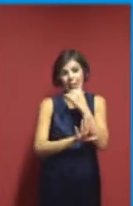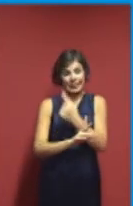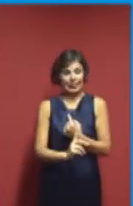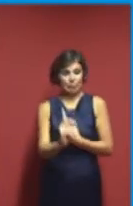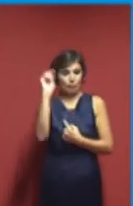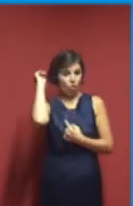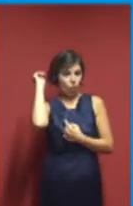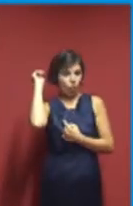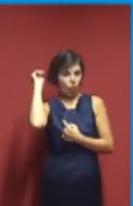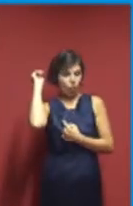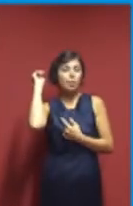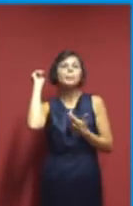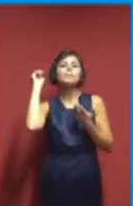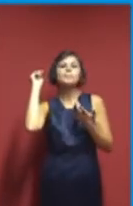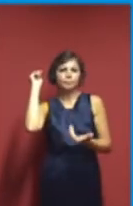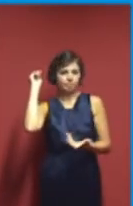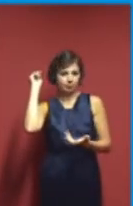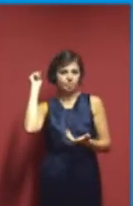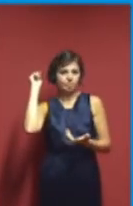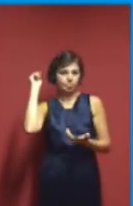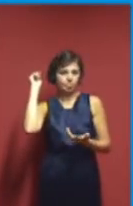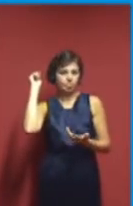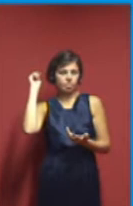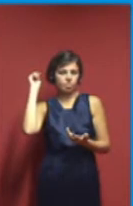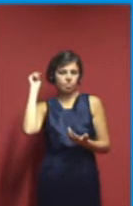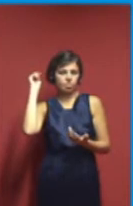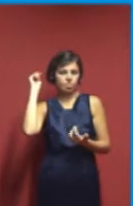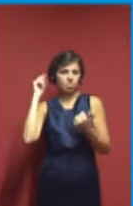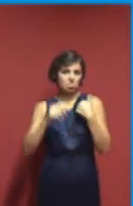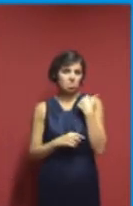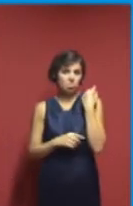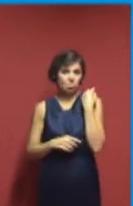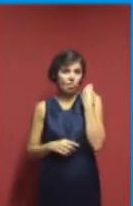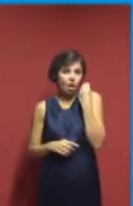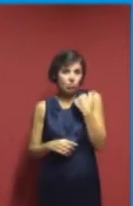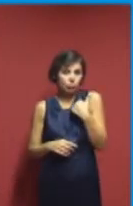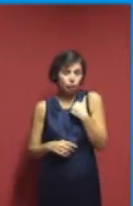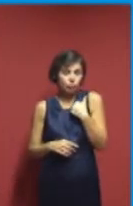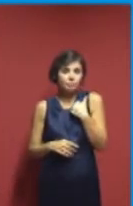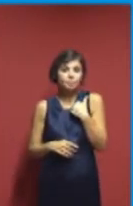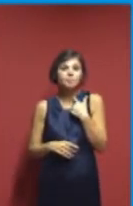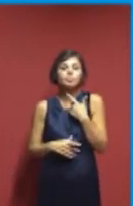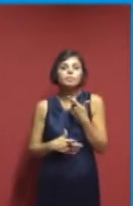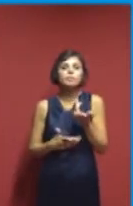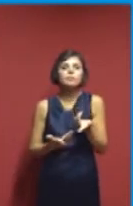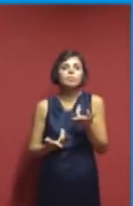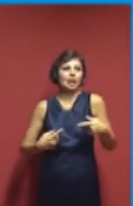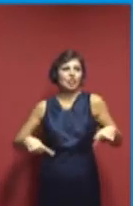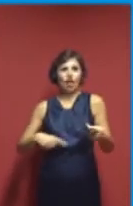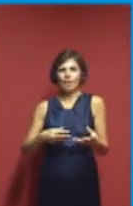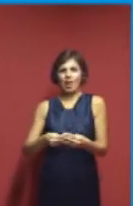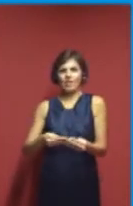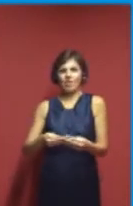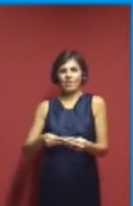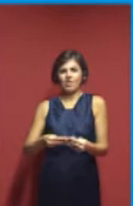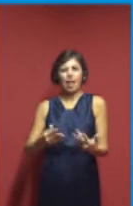I think the big challenge in what we're doing here and what we're seeing in this big exhibition all around us